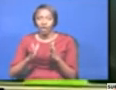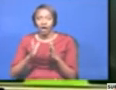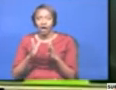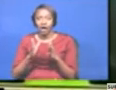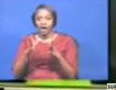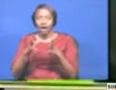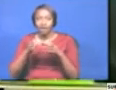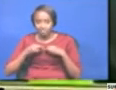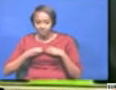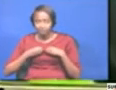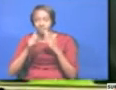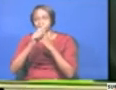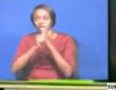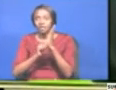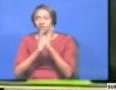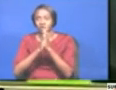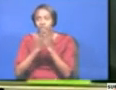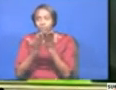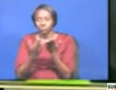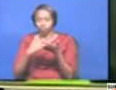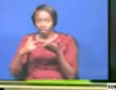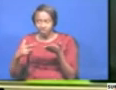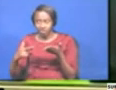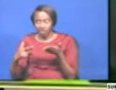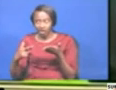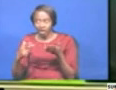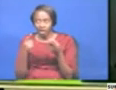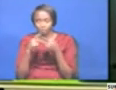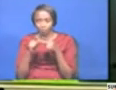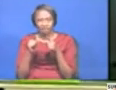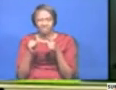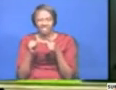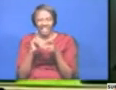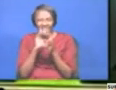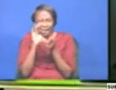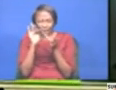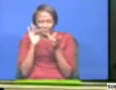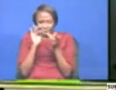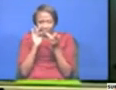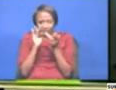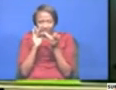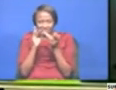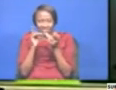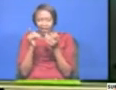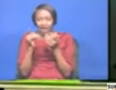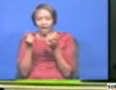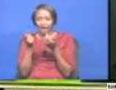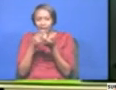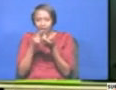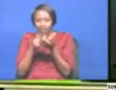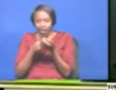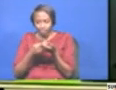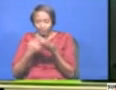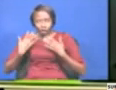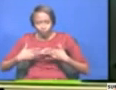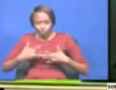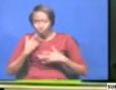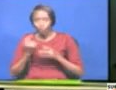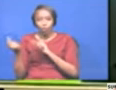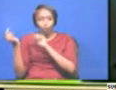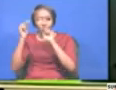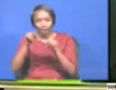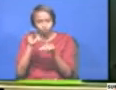then we shall not be able to give you the exact voter turnout until the data is transmitted in the